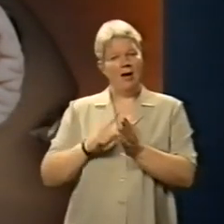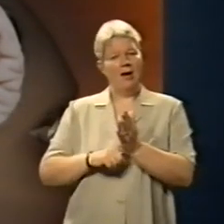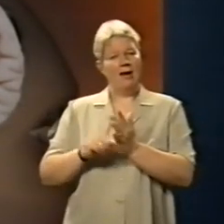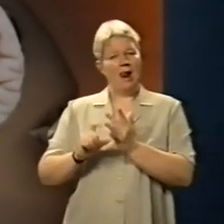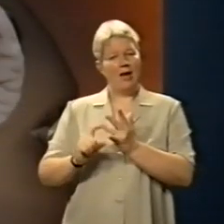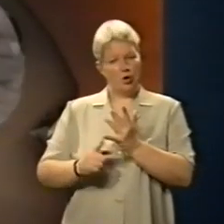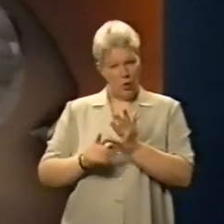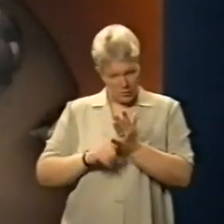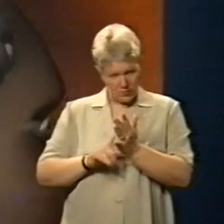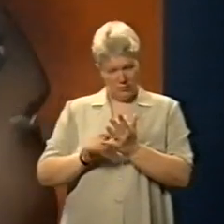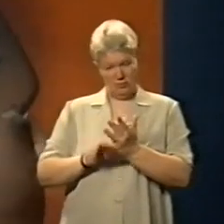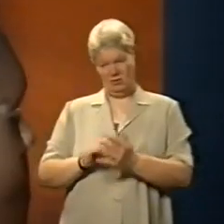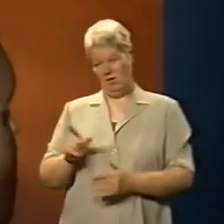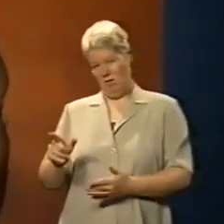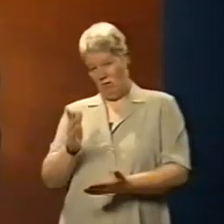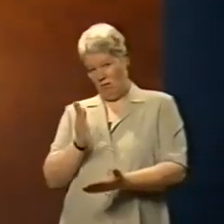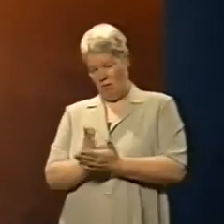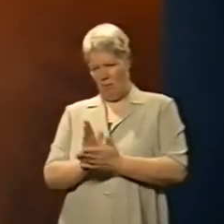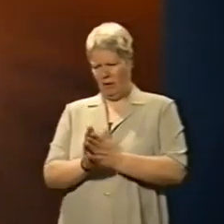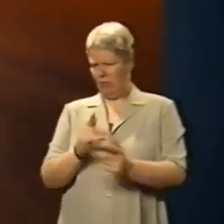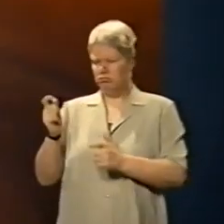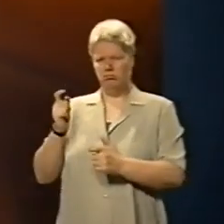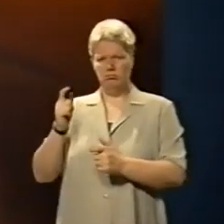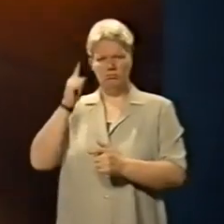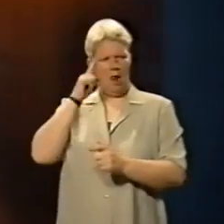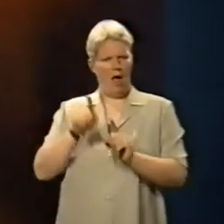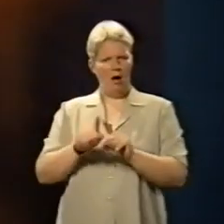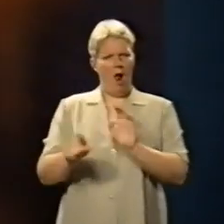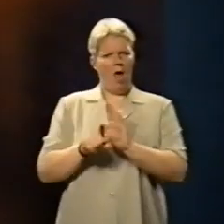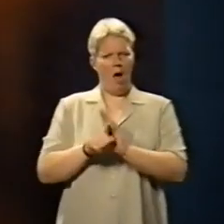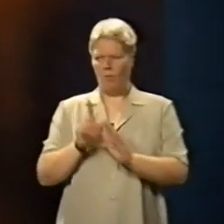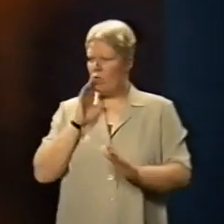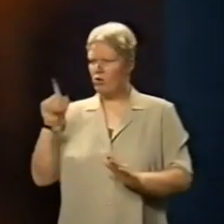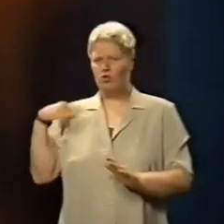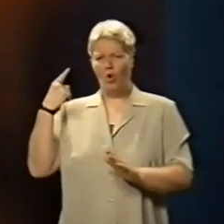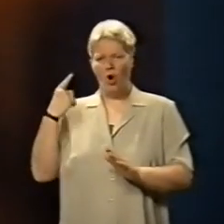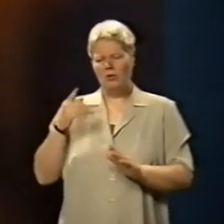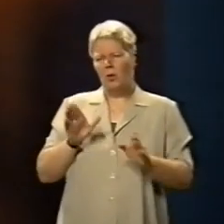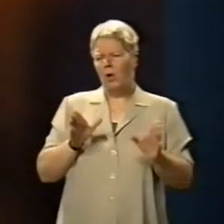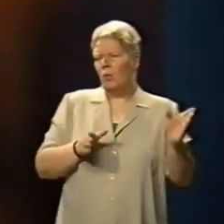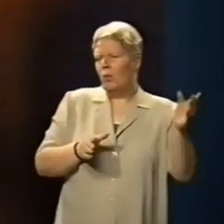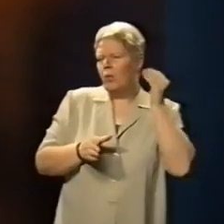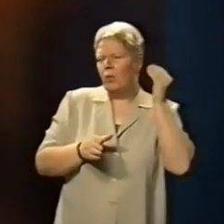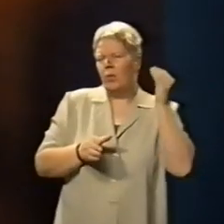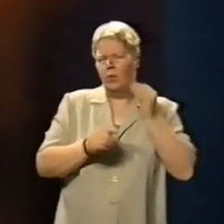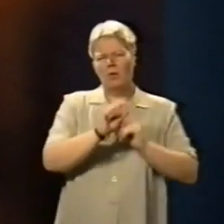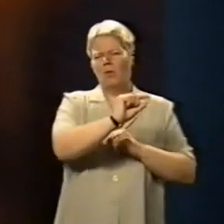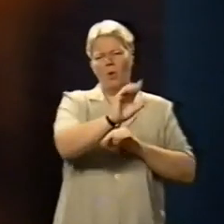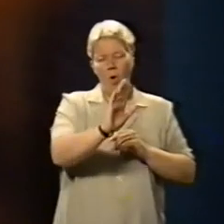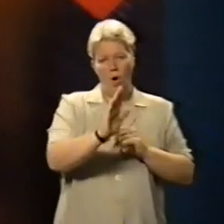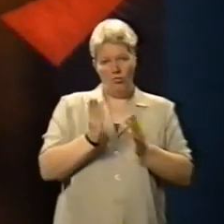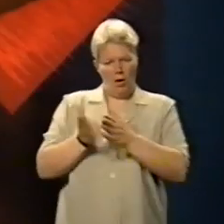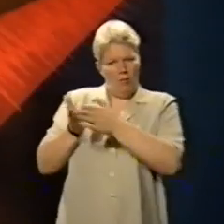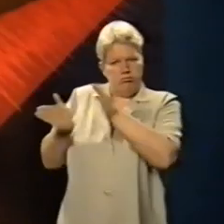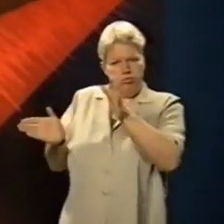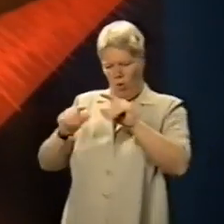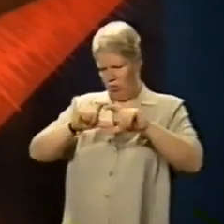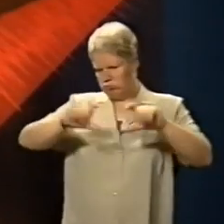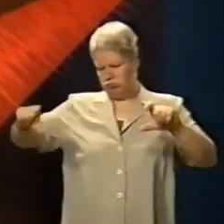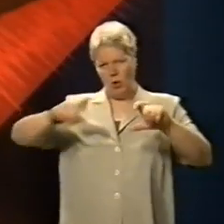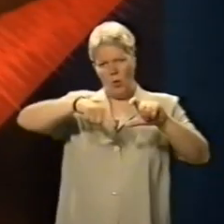certain noises. The noises it reacts to are not narrowband sounds with their tighter frequency range, but broadband